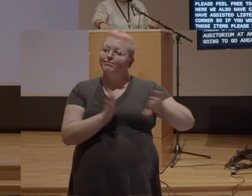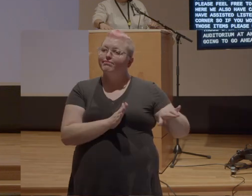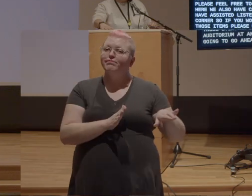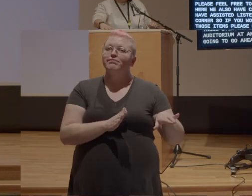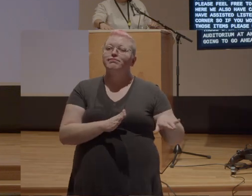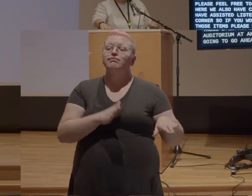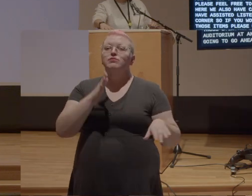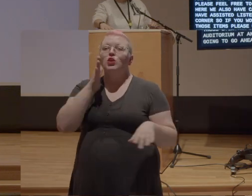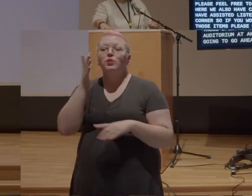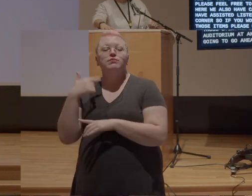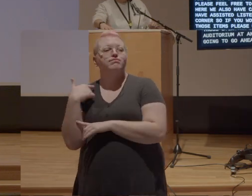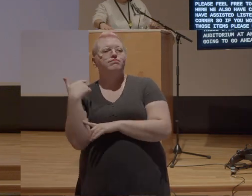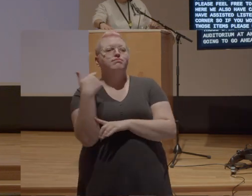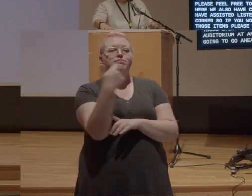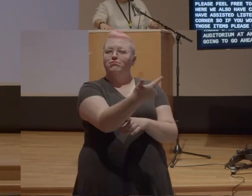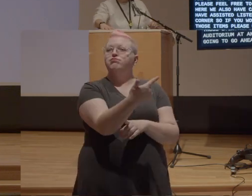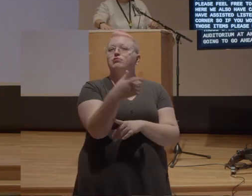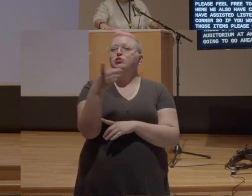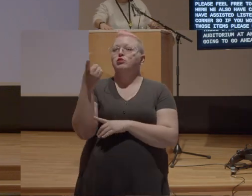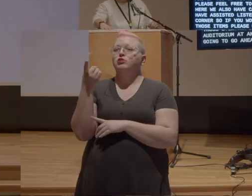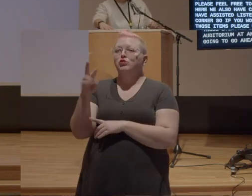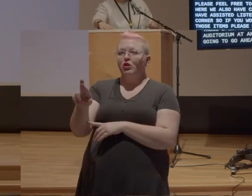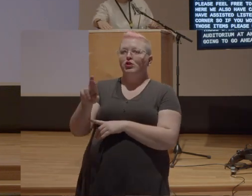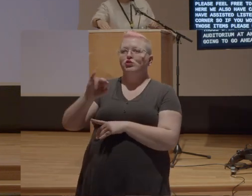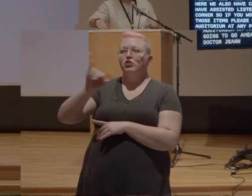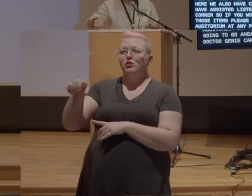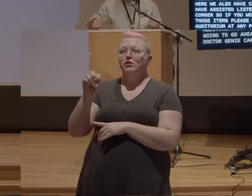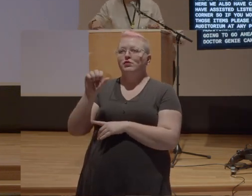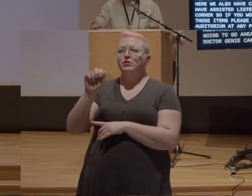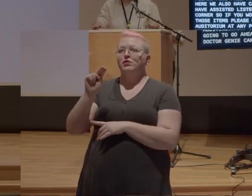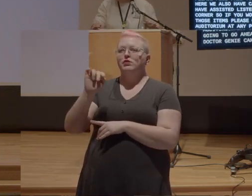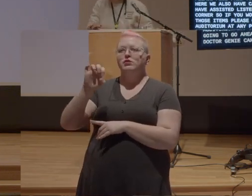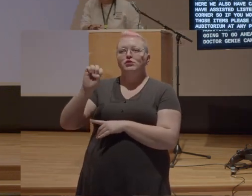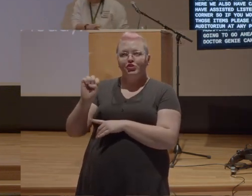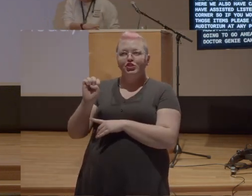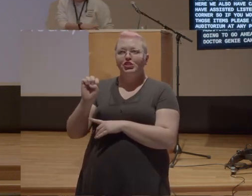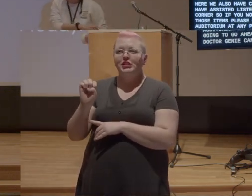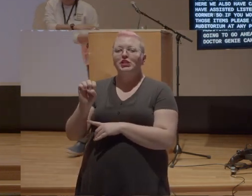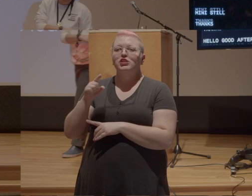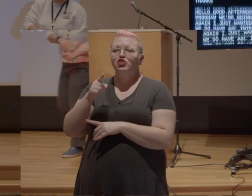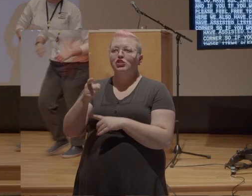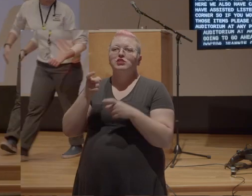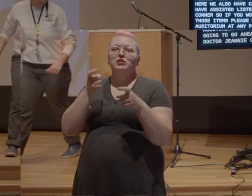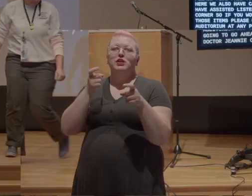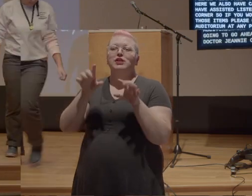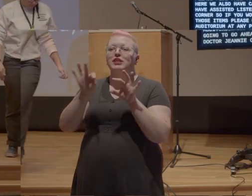floor over to Dr. Jeannie Kenmotsu, Curator of Asian Art.